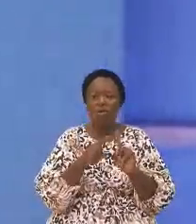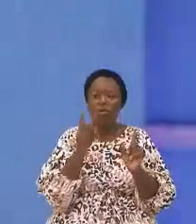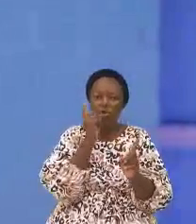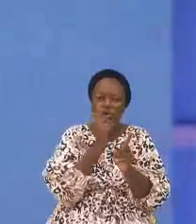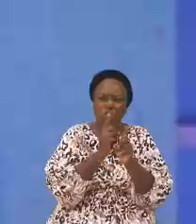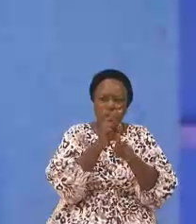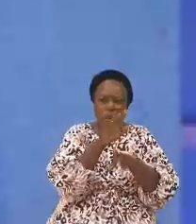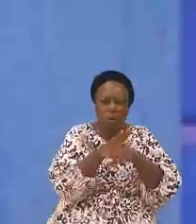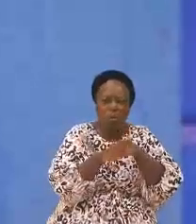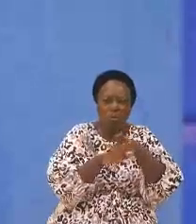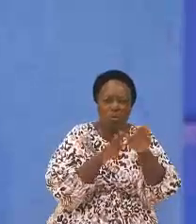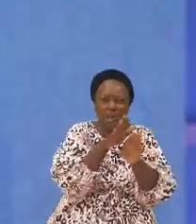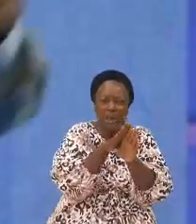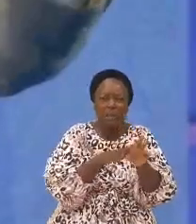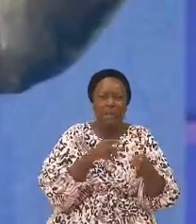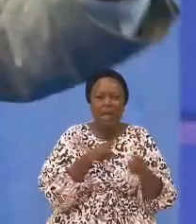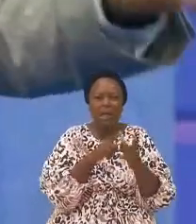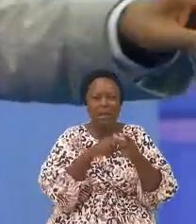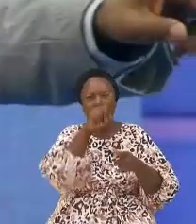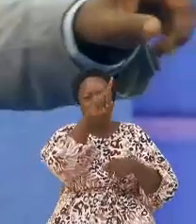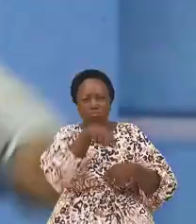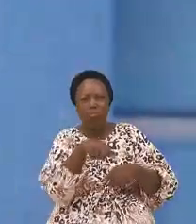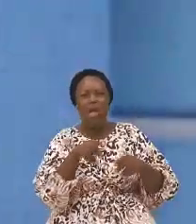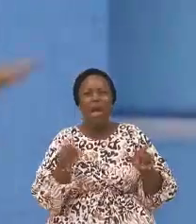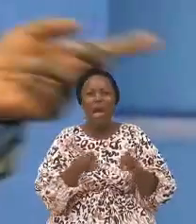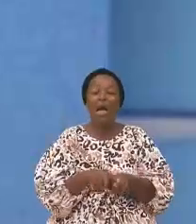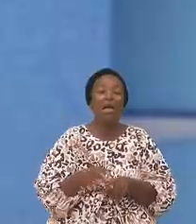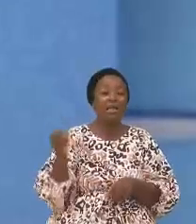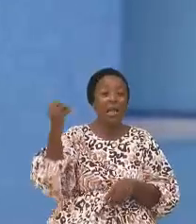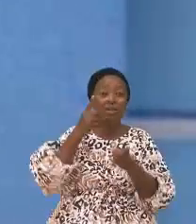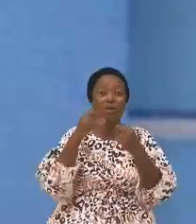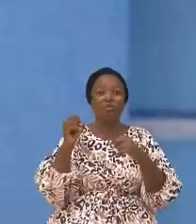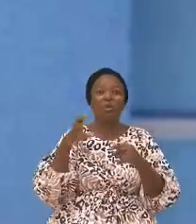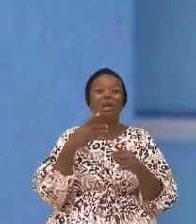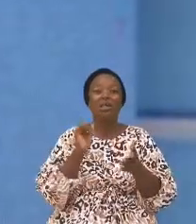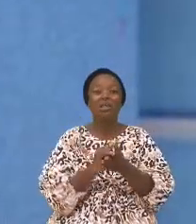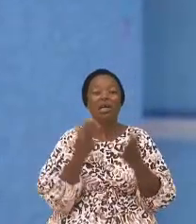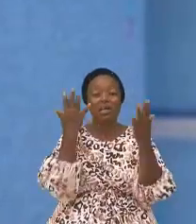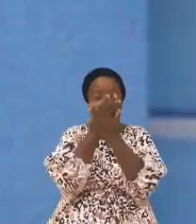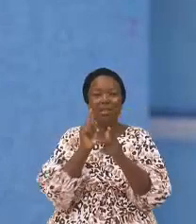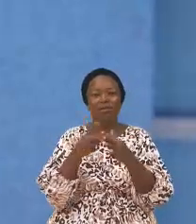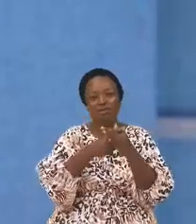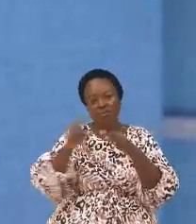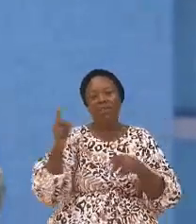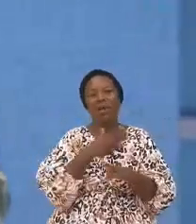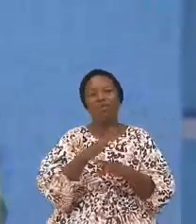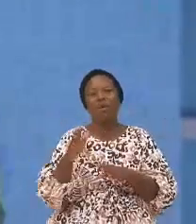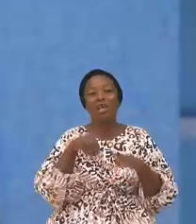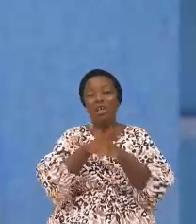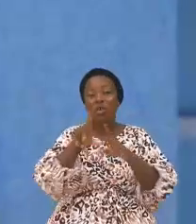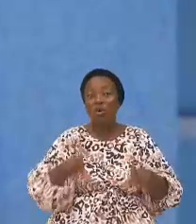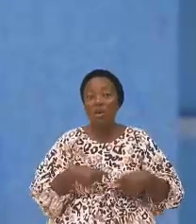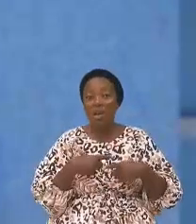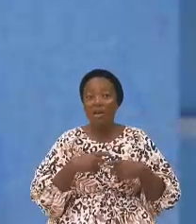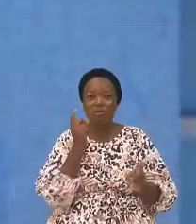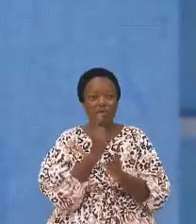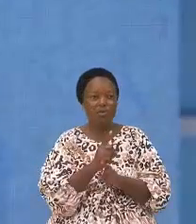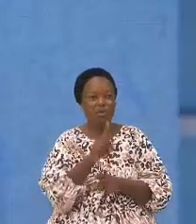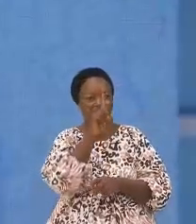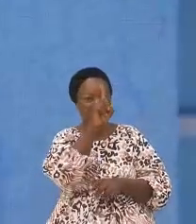darkness go, darkness go. Just switch on. As light comes, the darkness will vanish